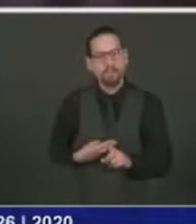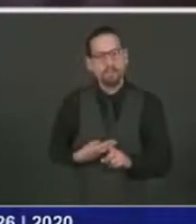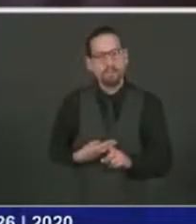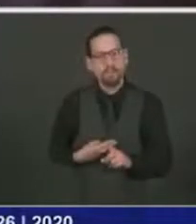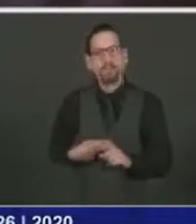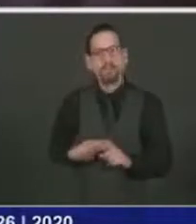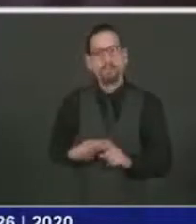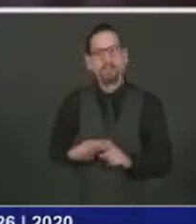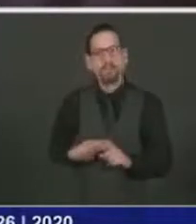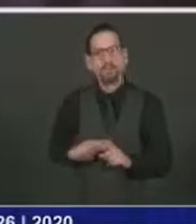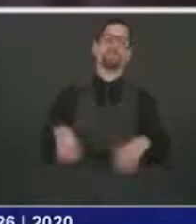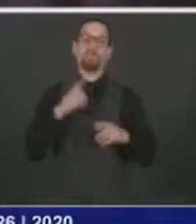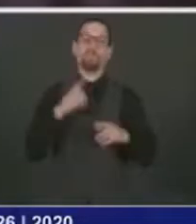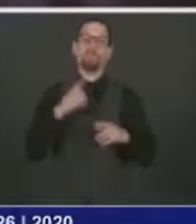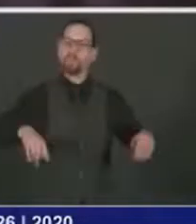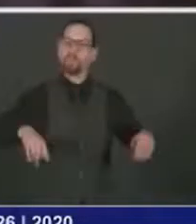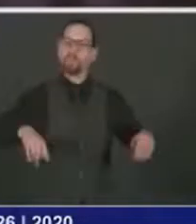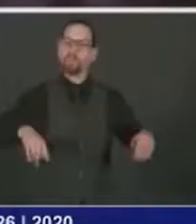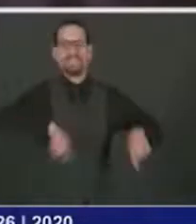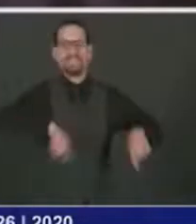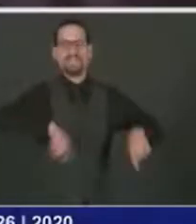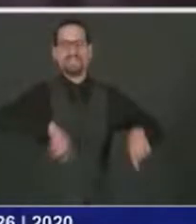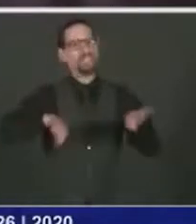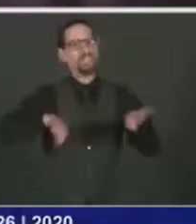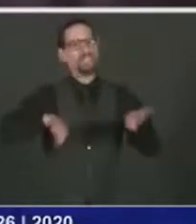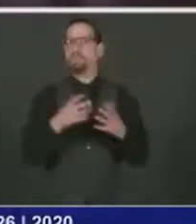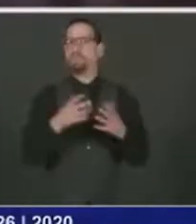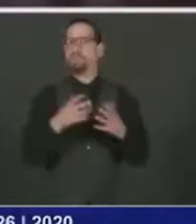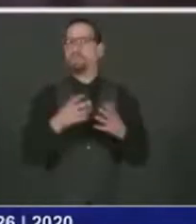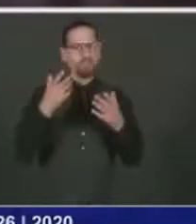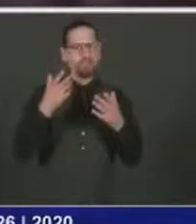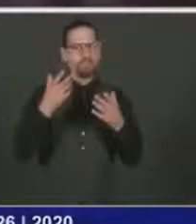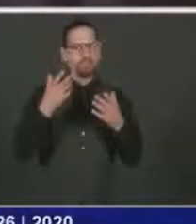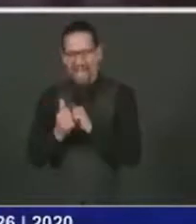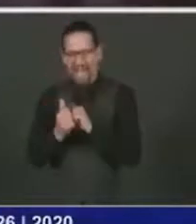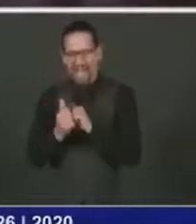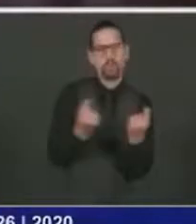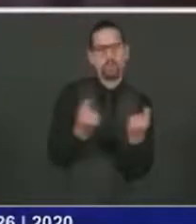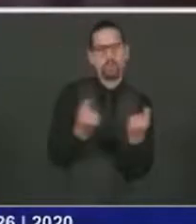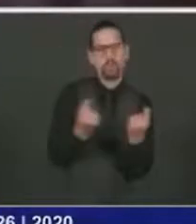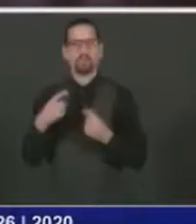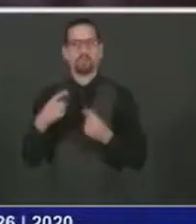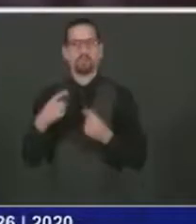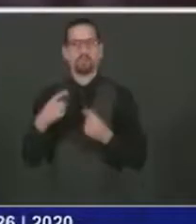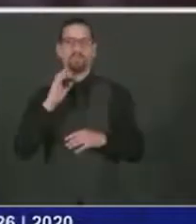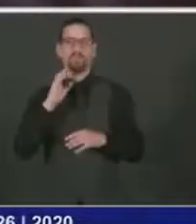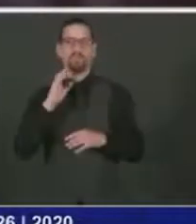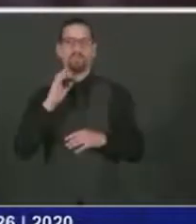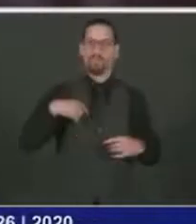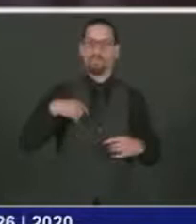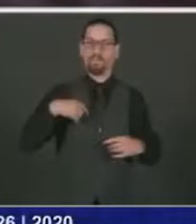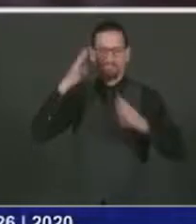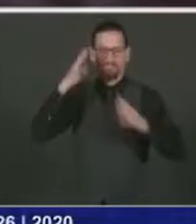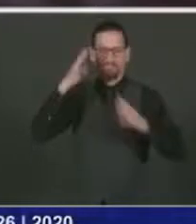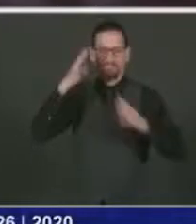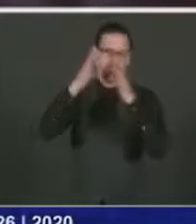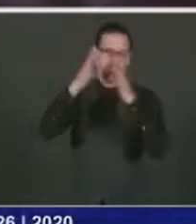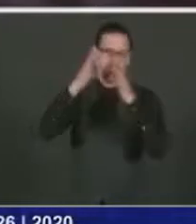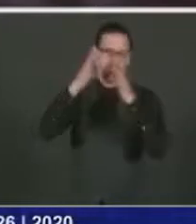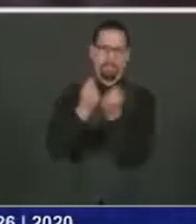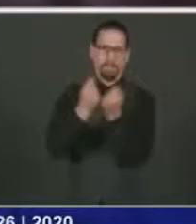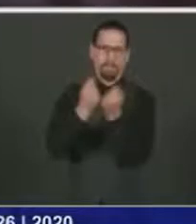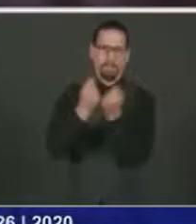best practices. I also want you to know they're getting very creative. They're going to have office hours late at